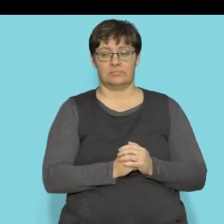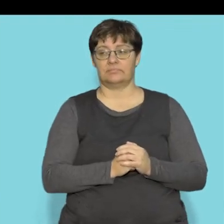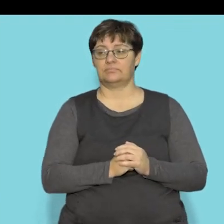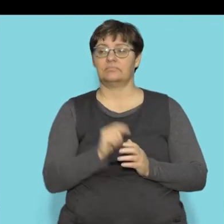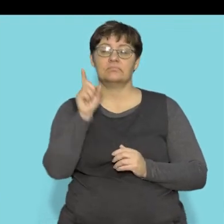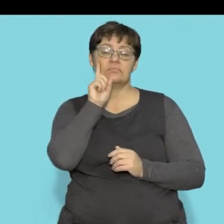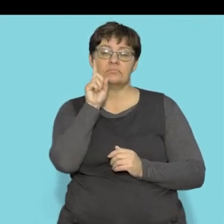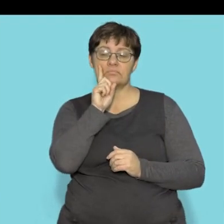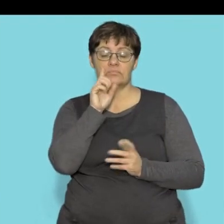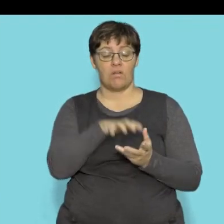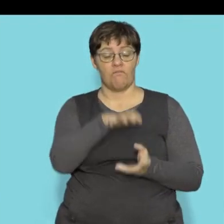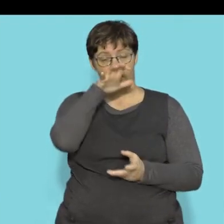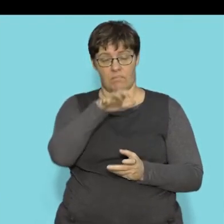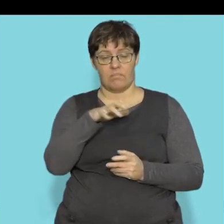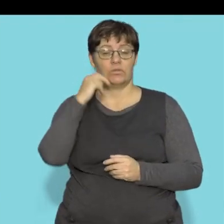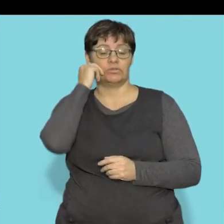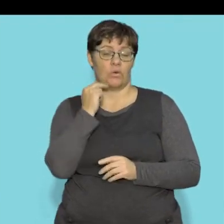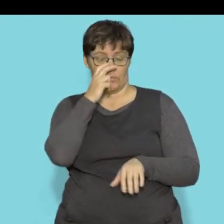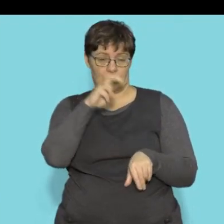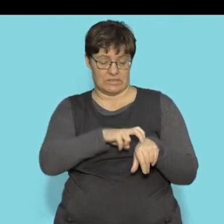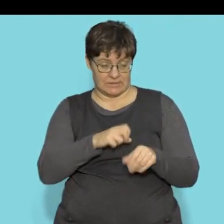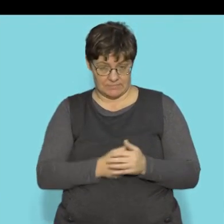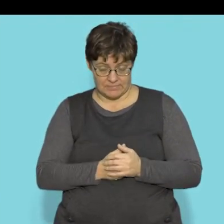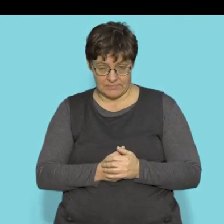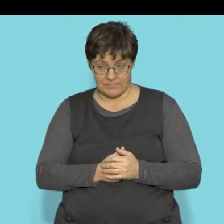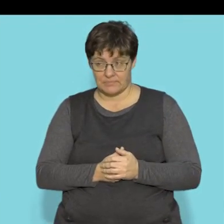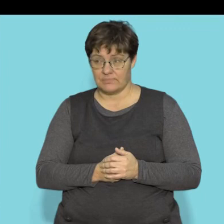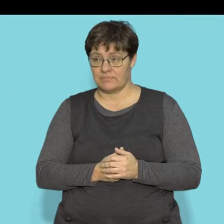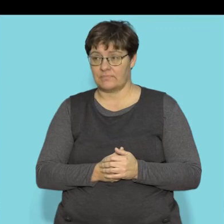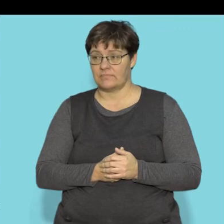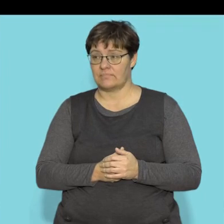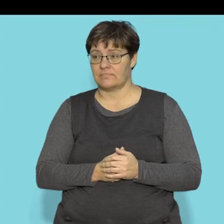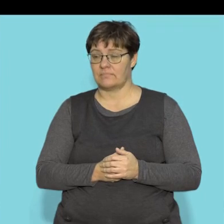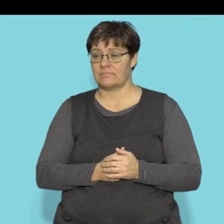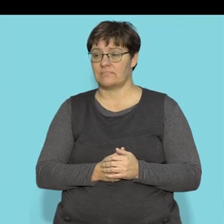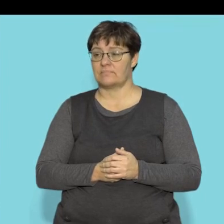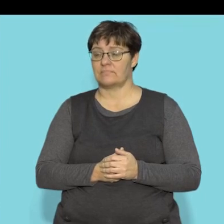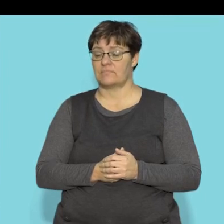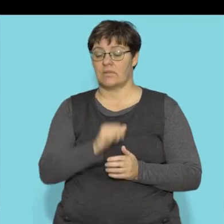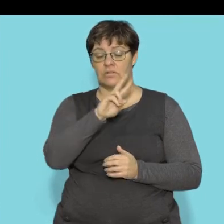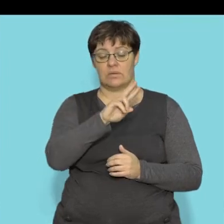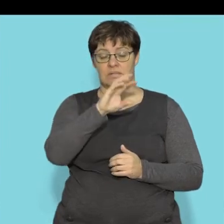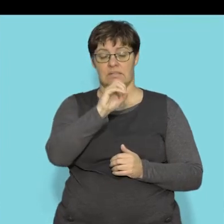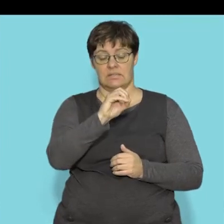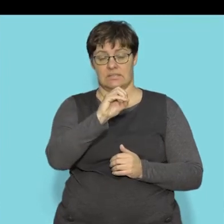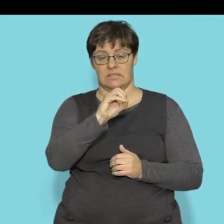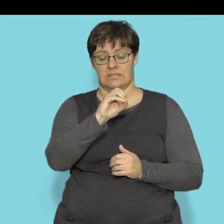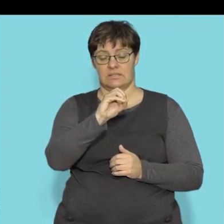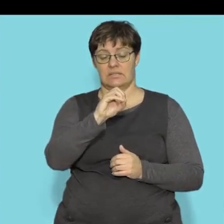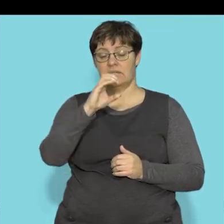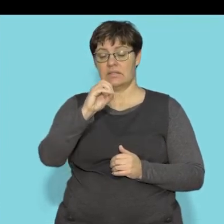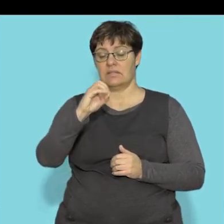my calculator to see the volume of chocolate that will be required. So I'm going to have